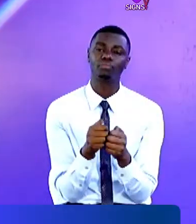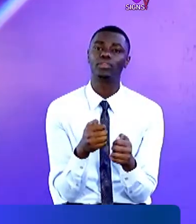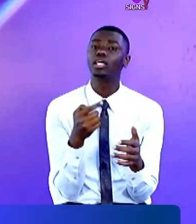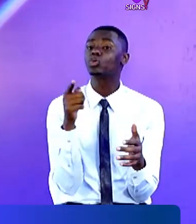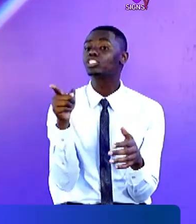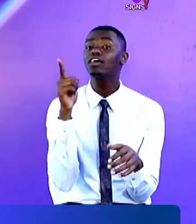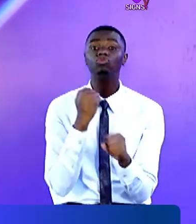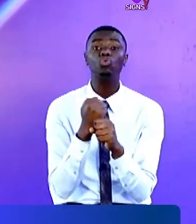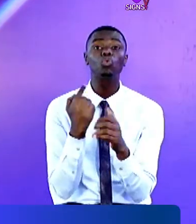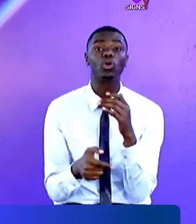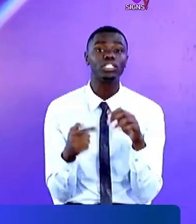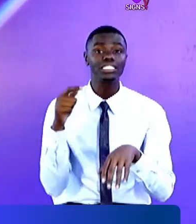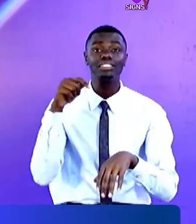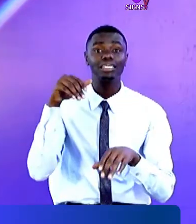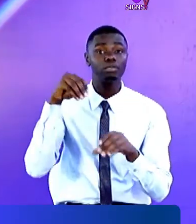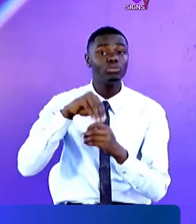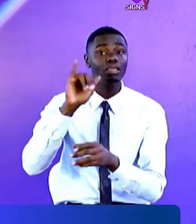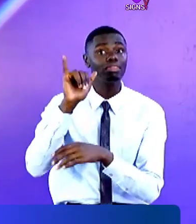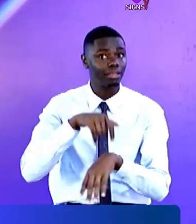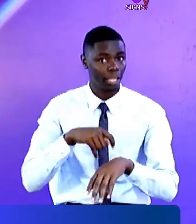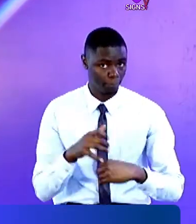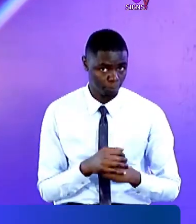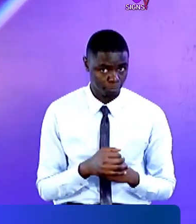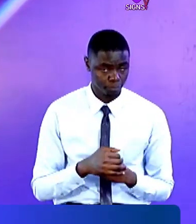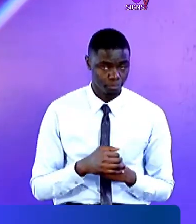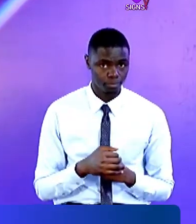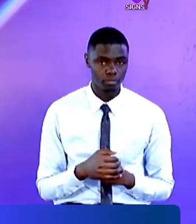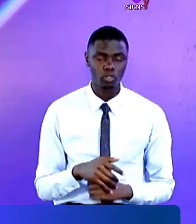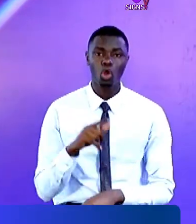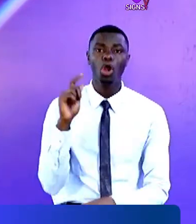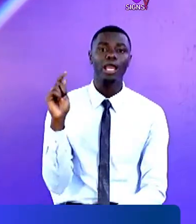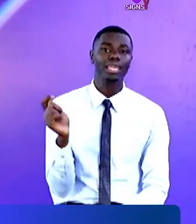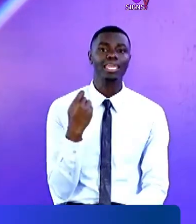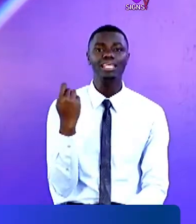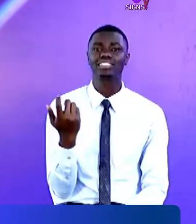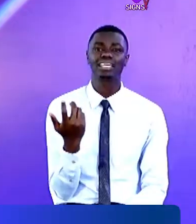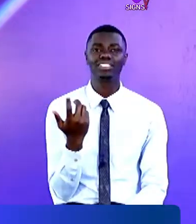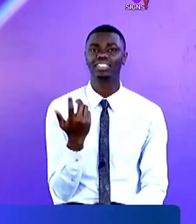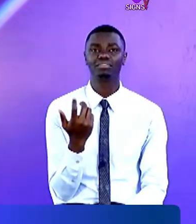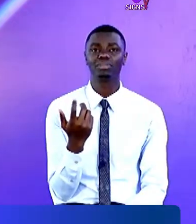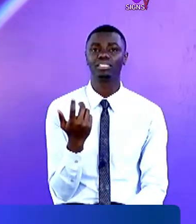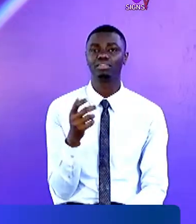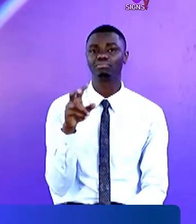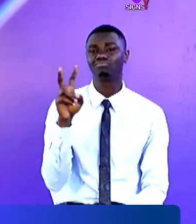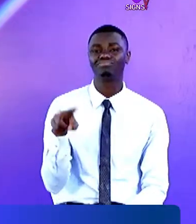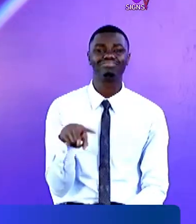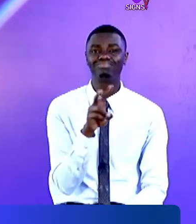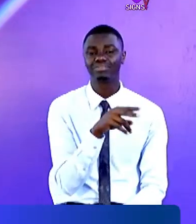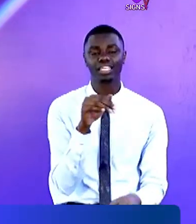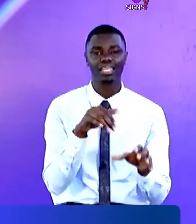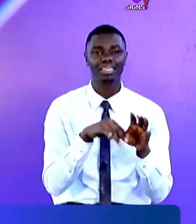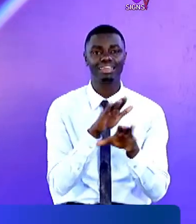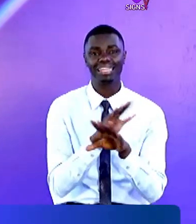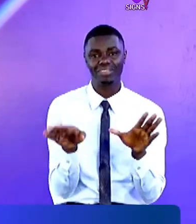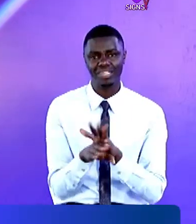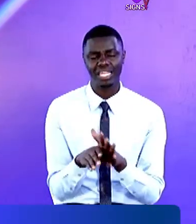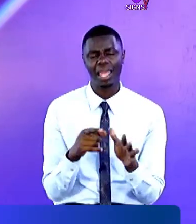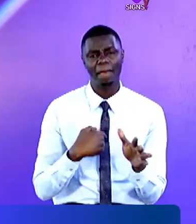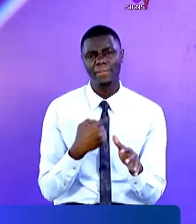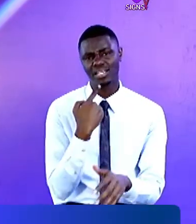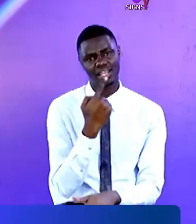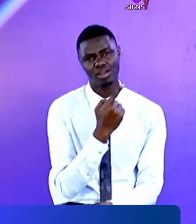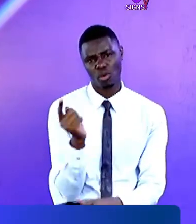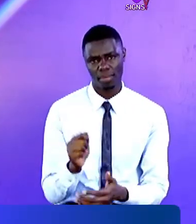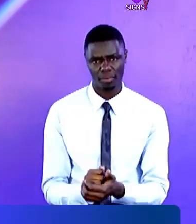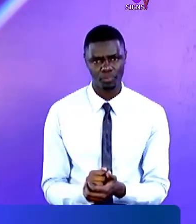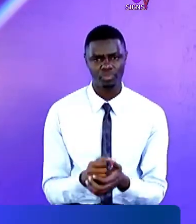judiciary at that time? So you're finding that Kenyans are being taken for a ride in all this matter. But I can tell you